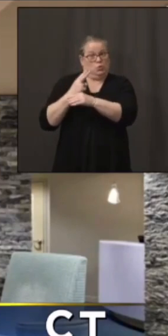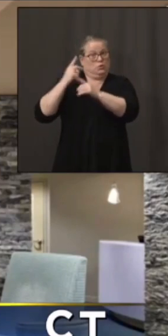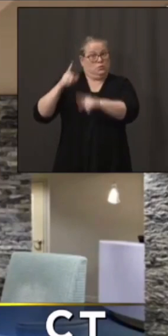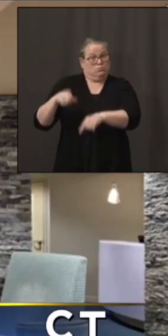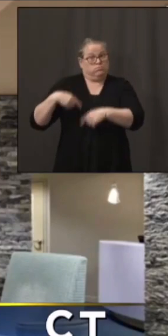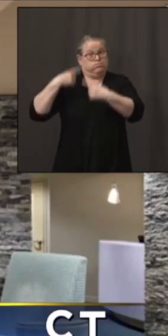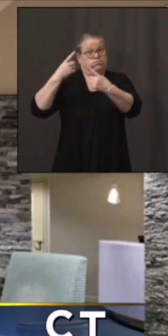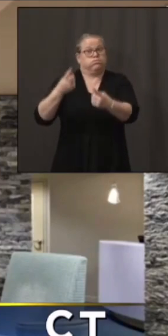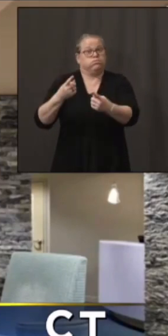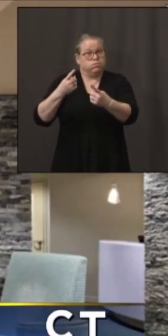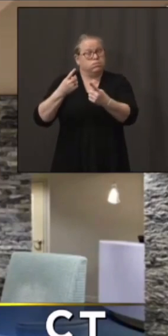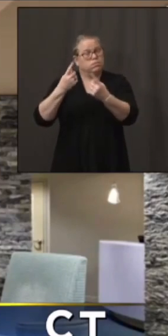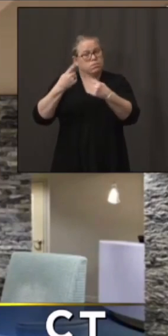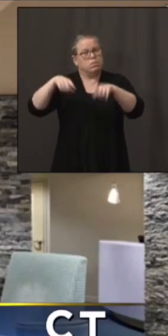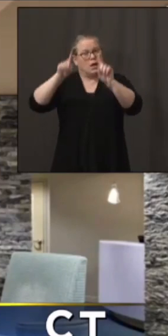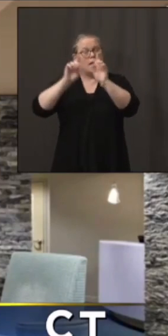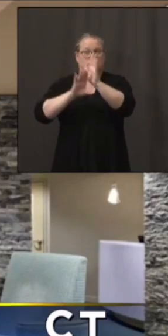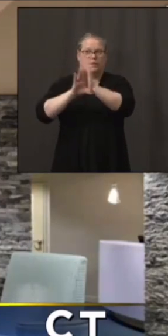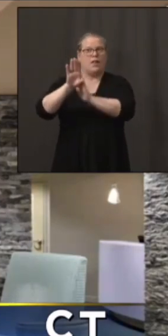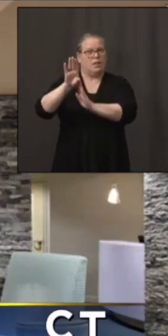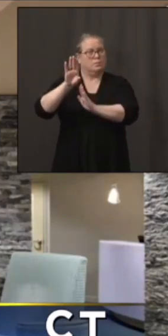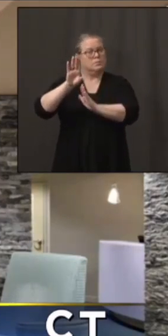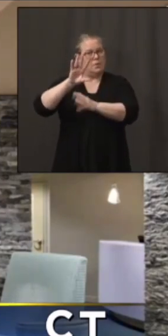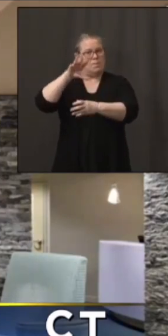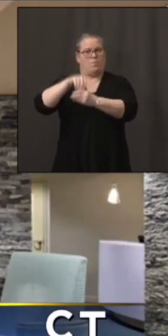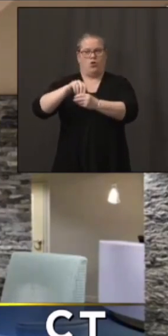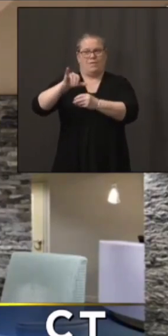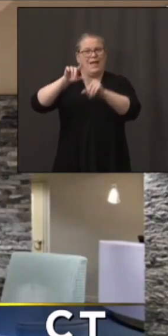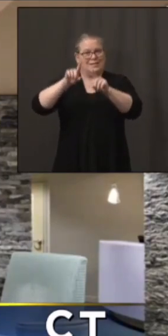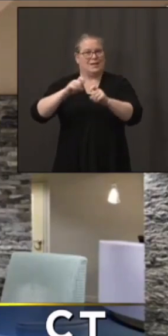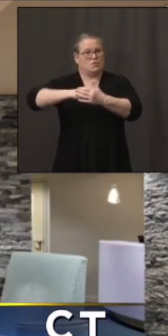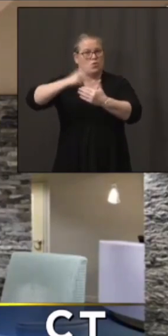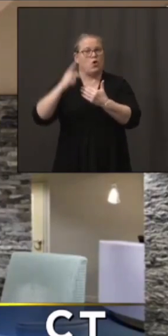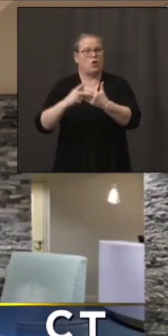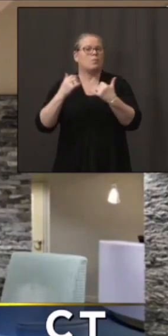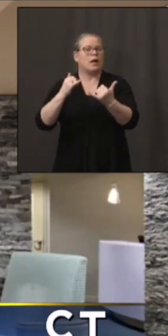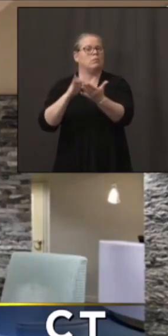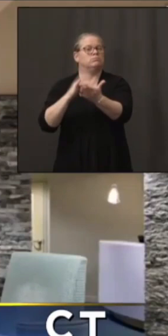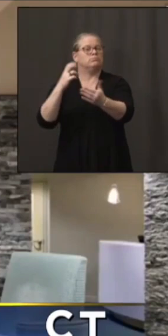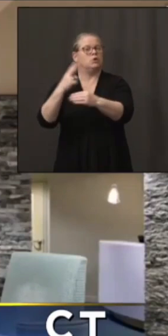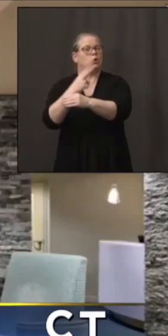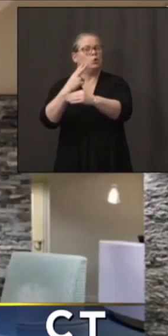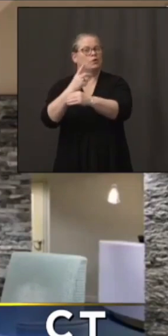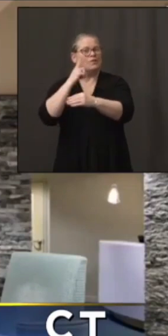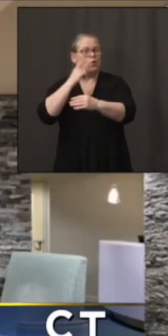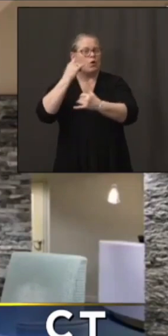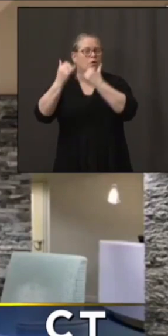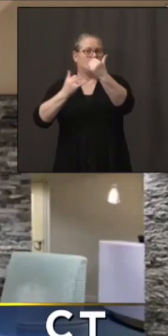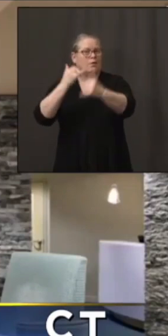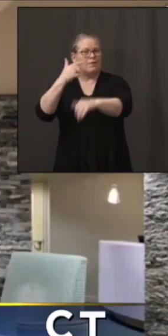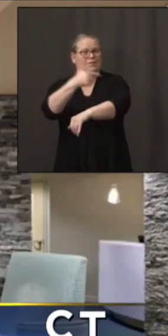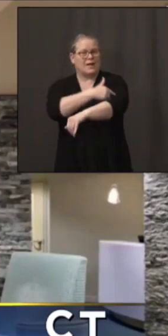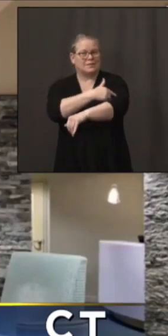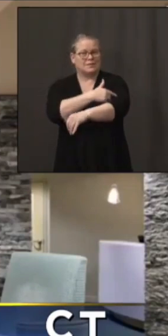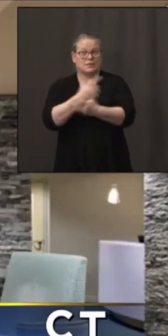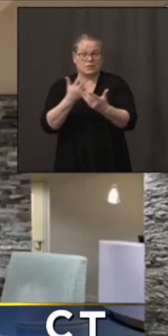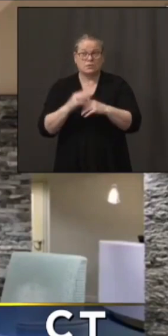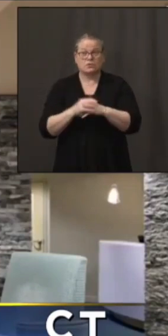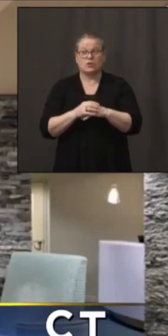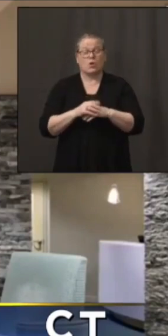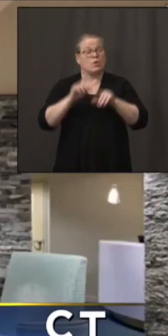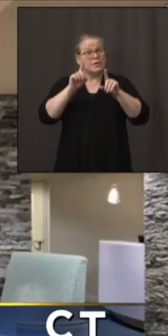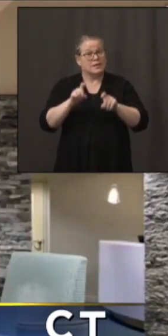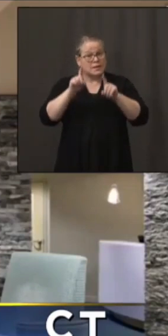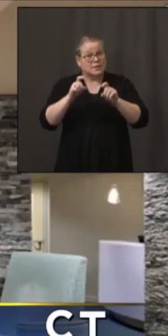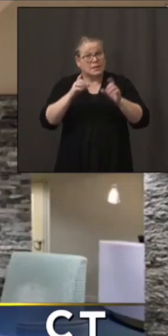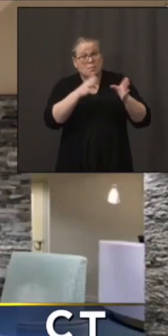were developed as part of the testing program. So again, good testing, I think, is